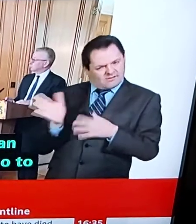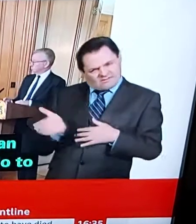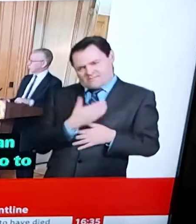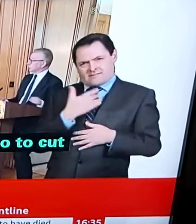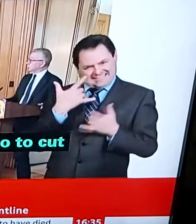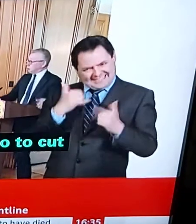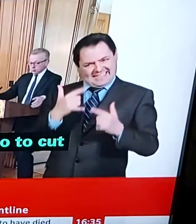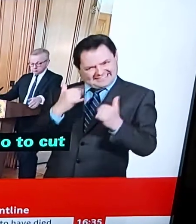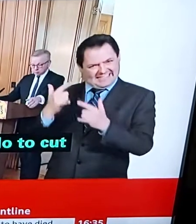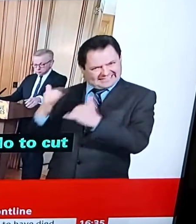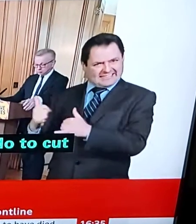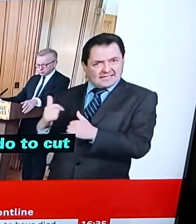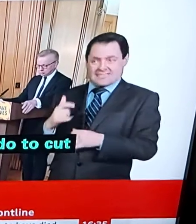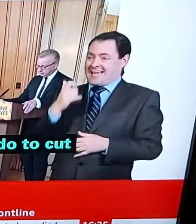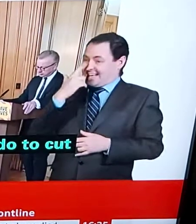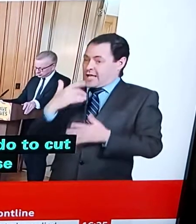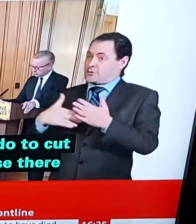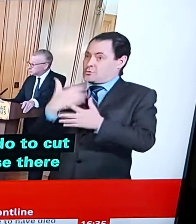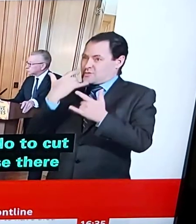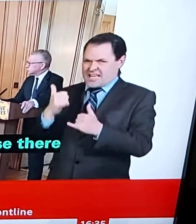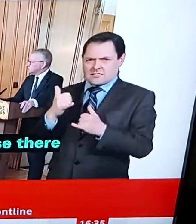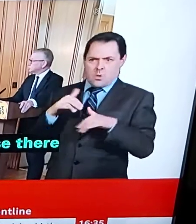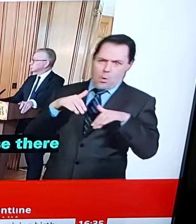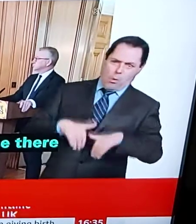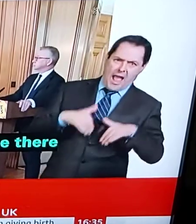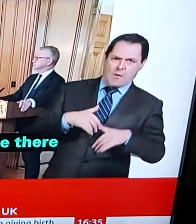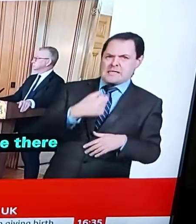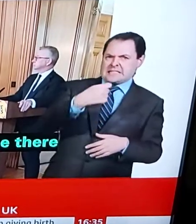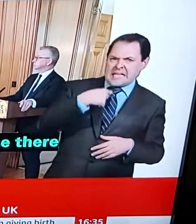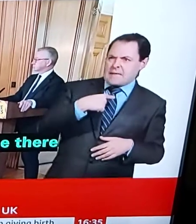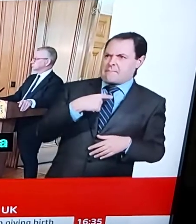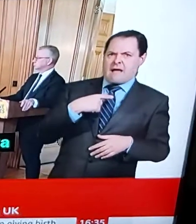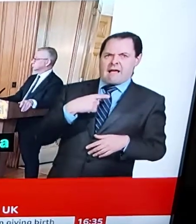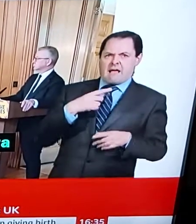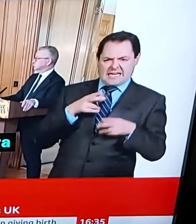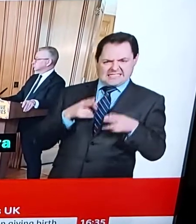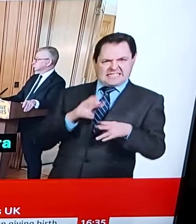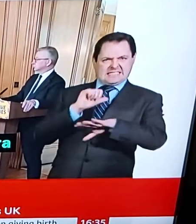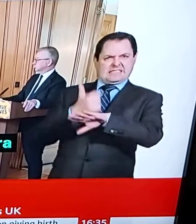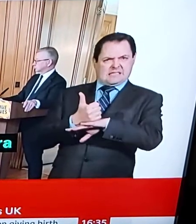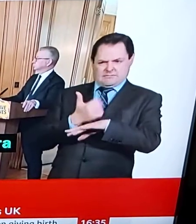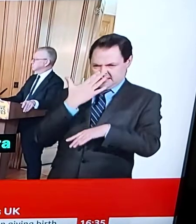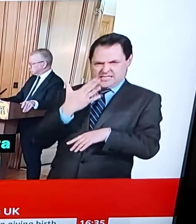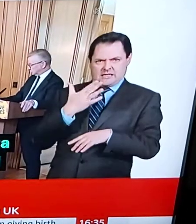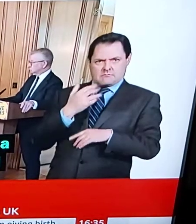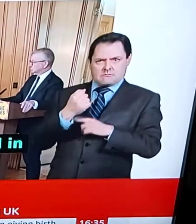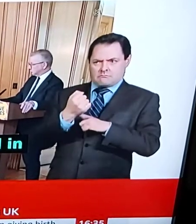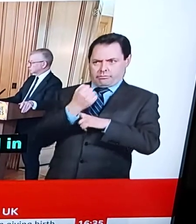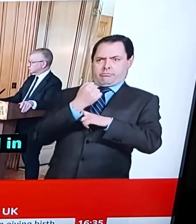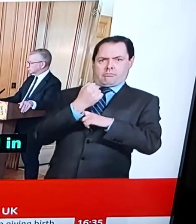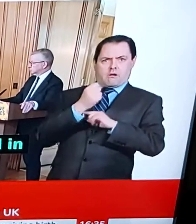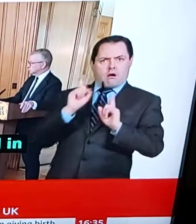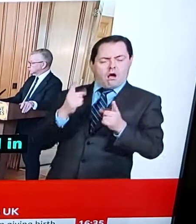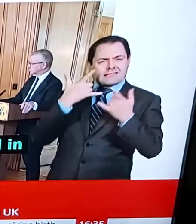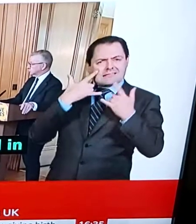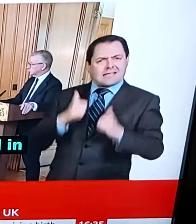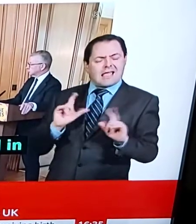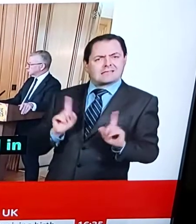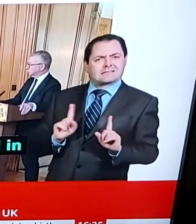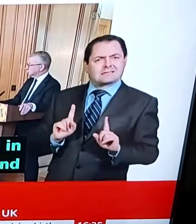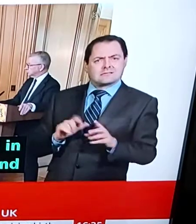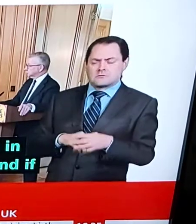extra tests if people can't be tested in the system that's in place. And if I may throw in a quick one too, we've heard